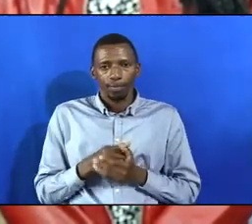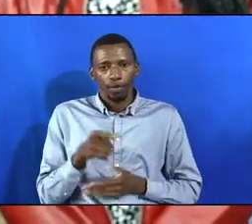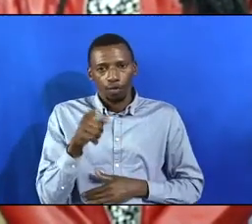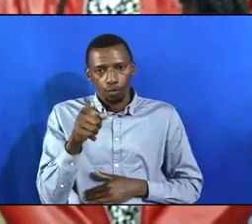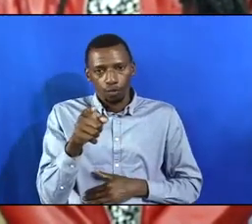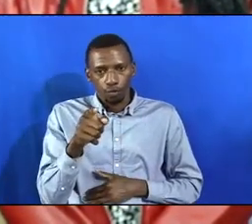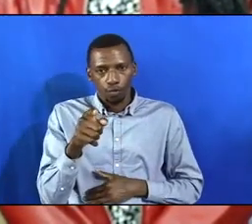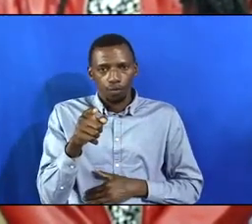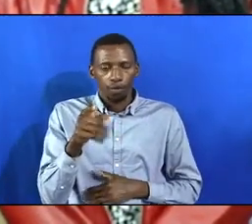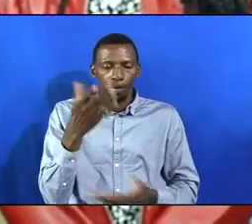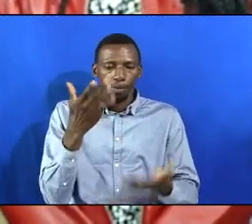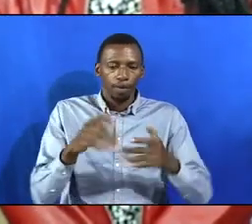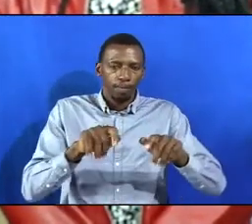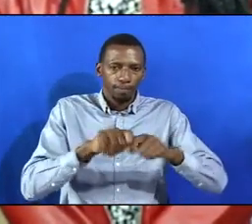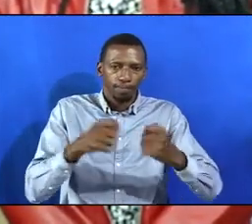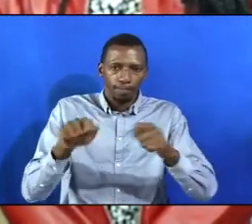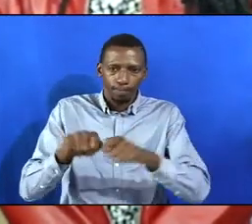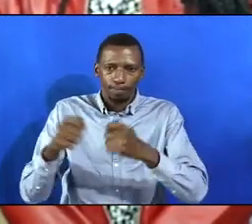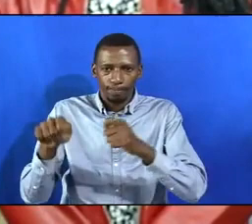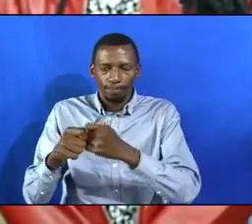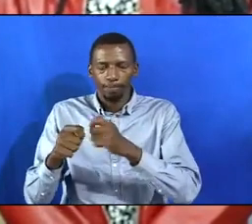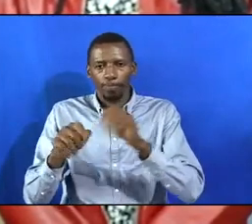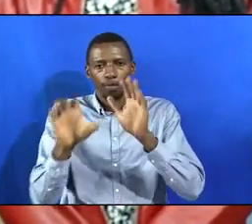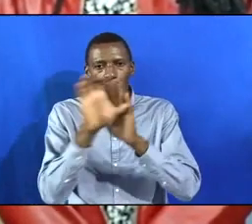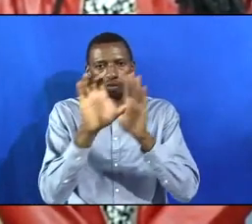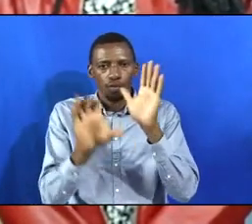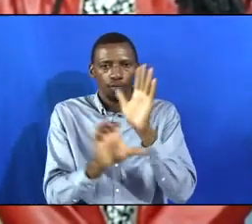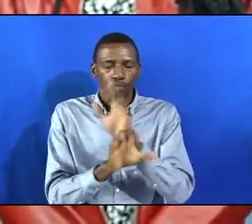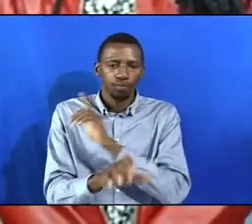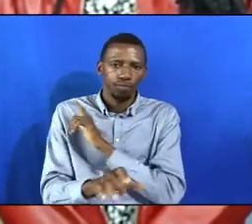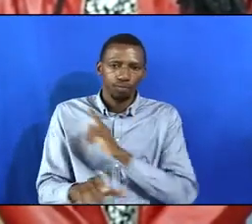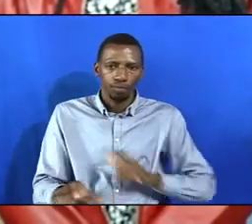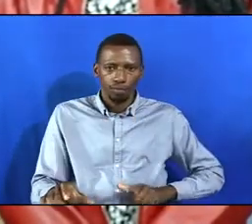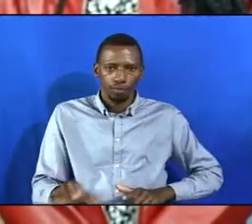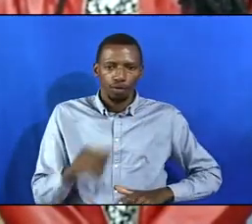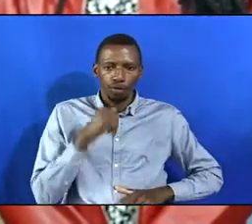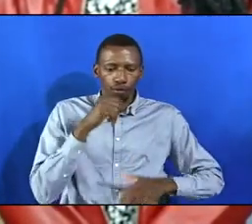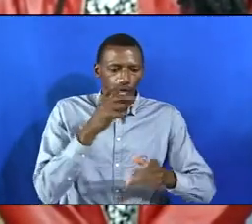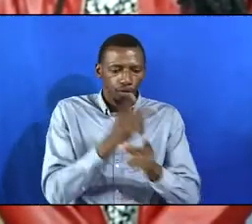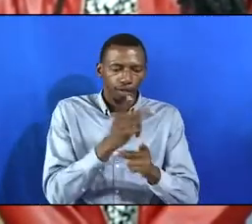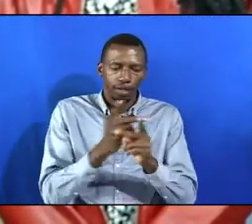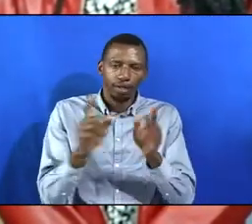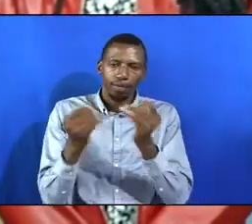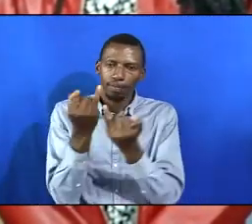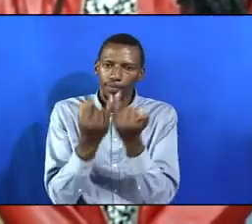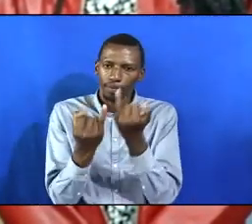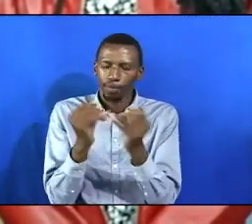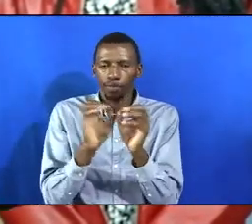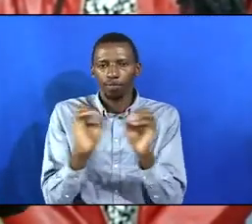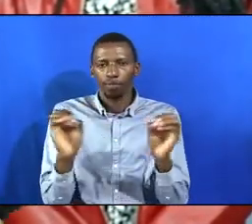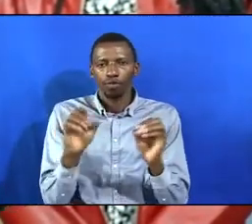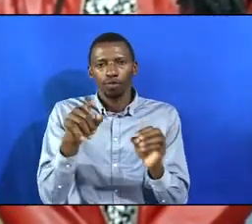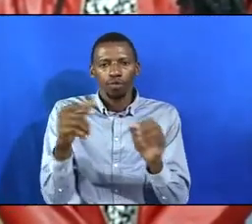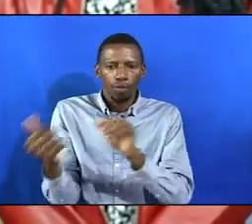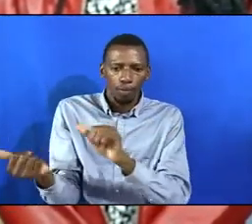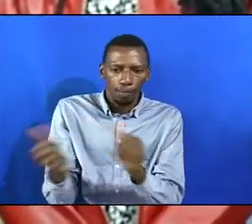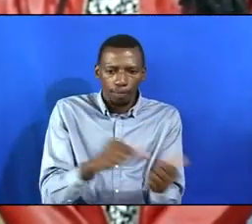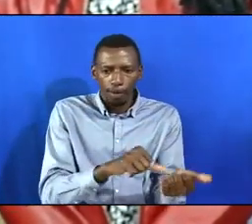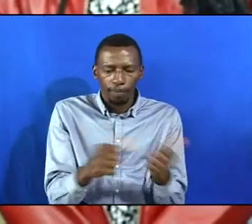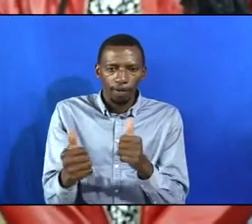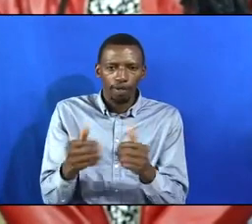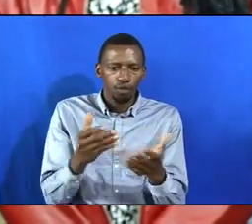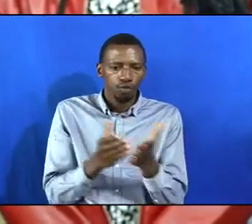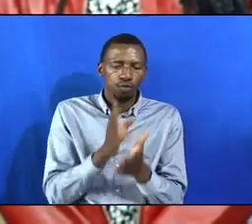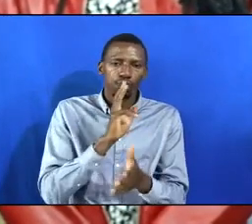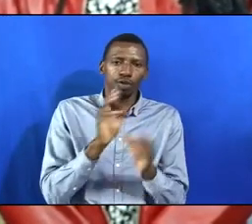You have been breaking the commandments of the Lord. You have not been keeping the Sabbath of the Lord. You are not even baptized by